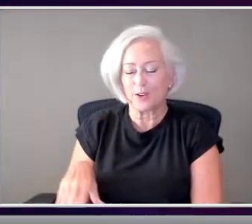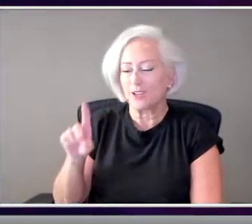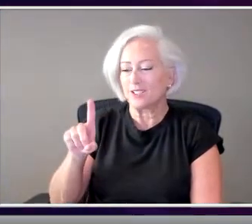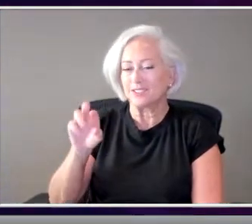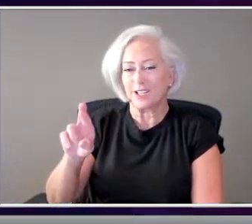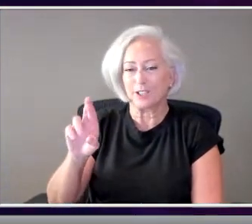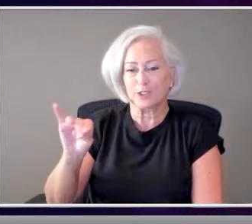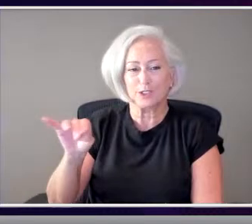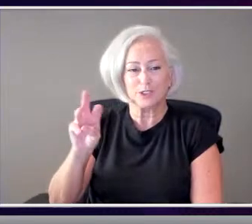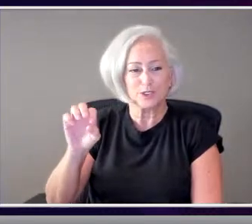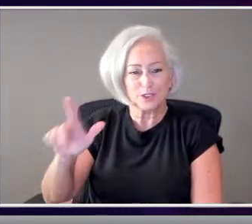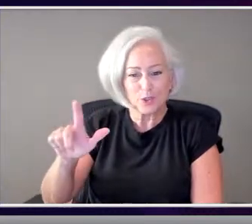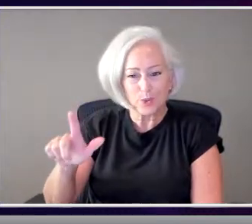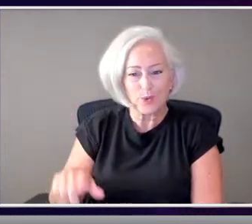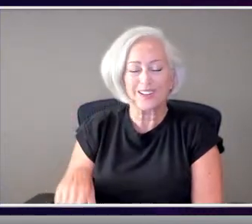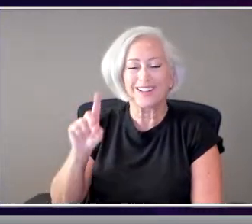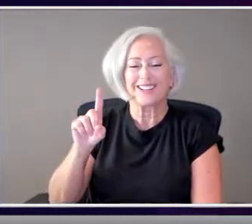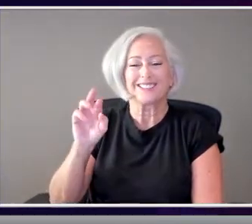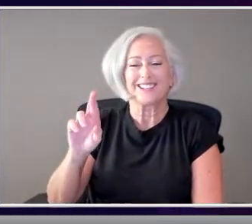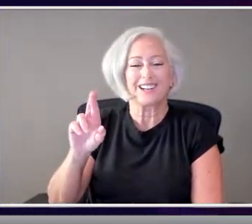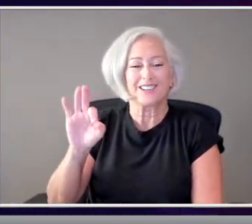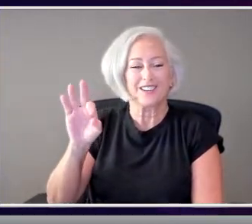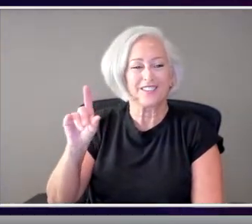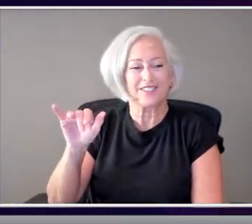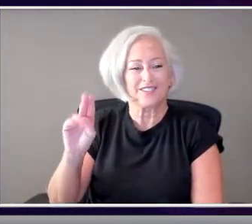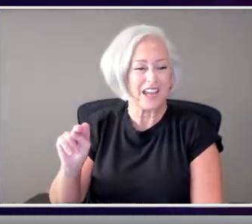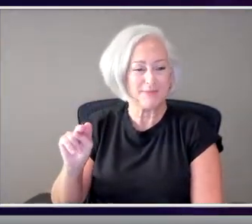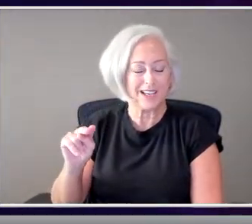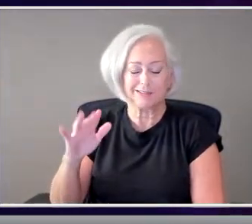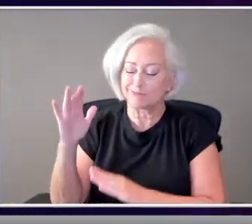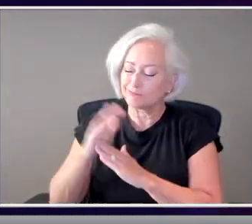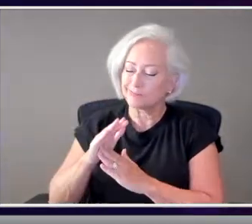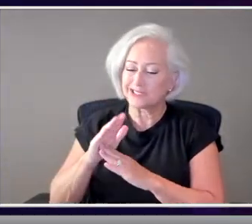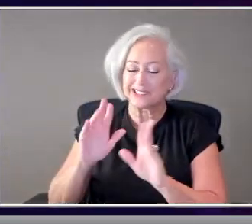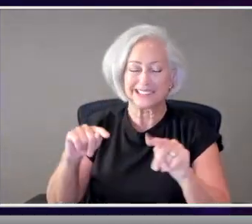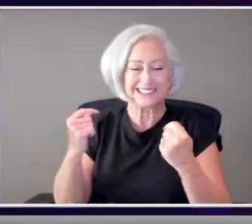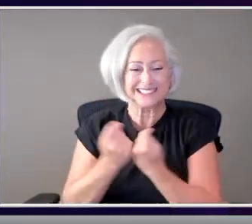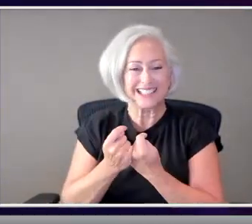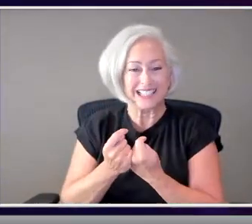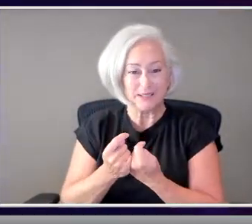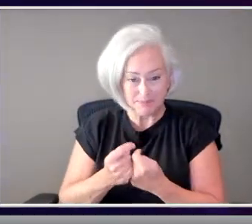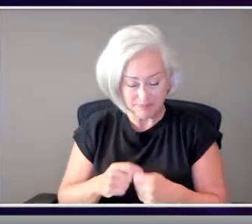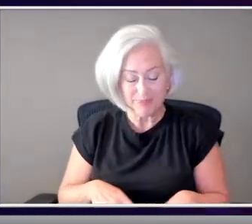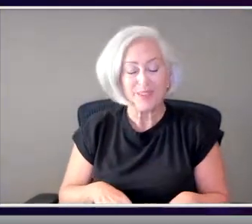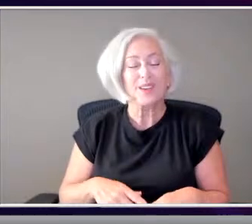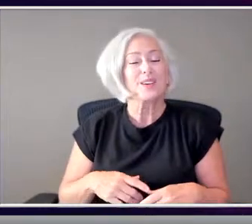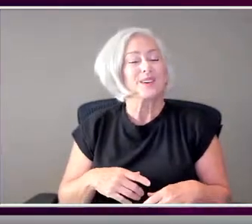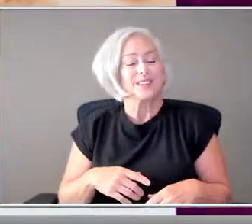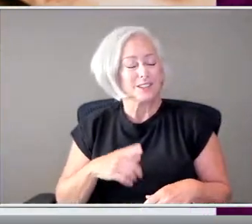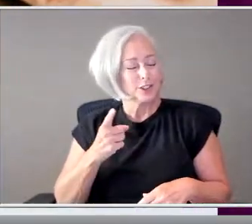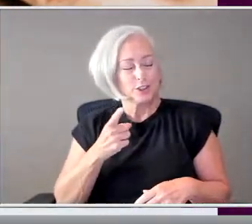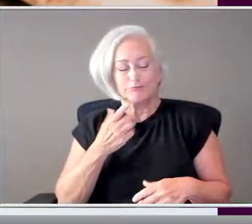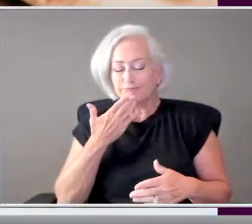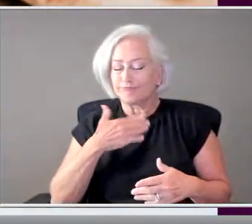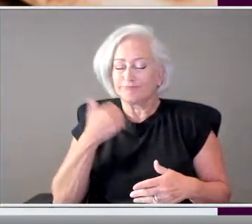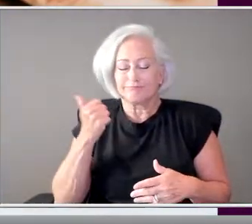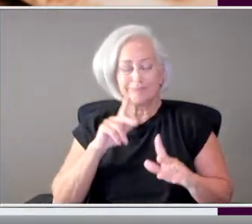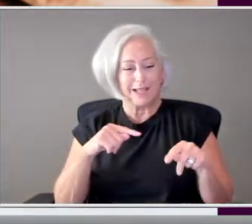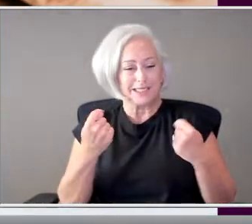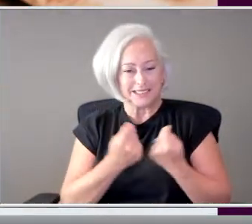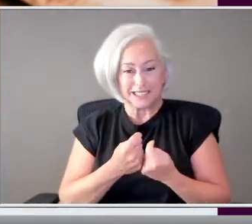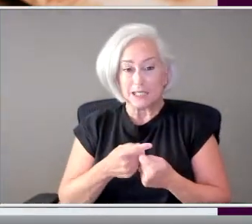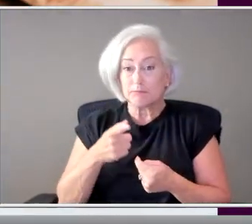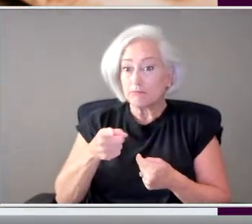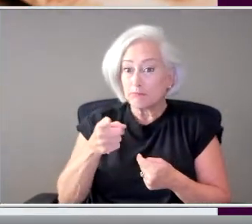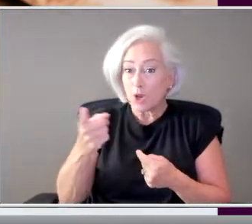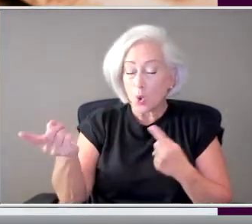you could absolutely. Not have been in better hands. I agree 100%. We already have some questions coming in, and I want to make sure our audience remembers this. If you have a